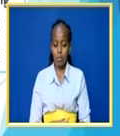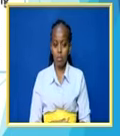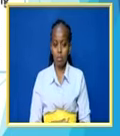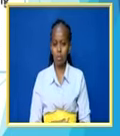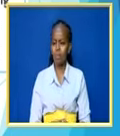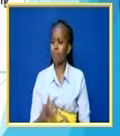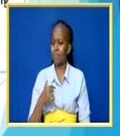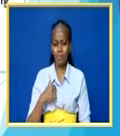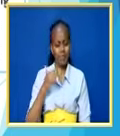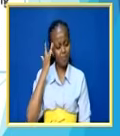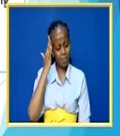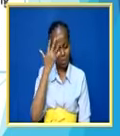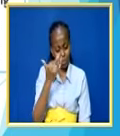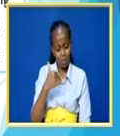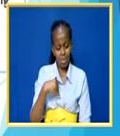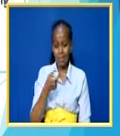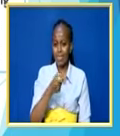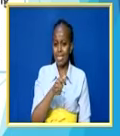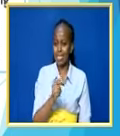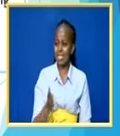was wondering why we you have brought a comb.